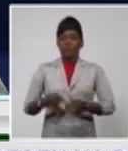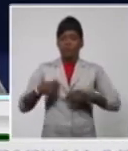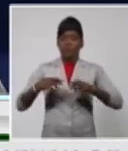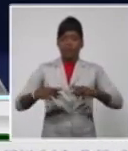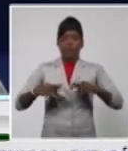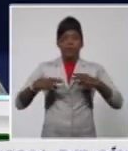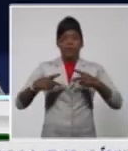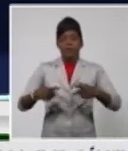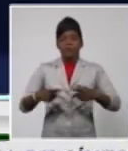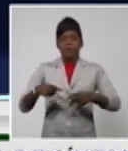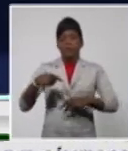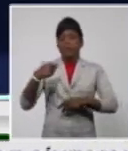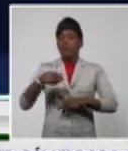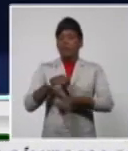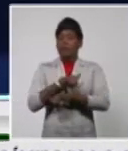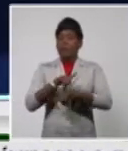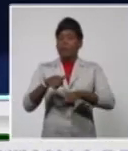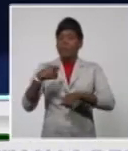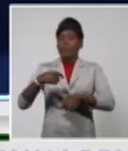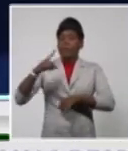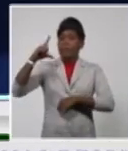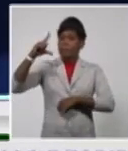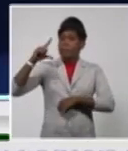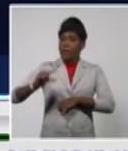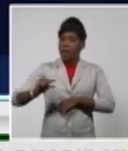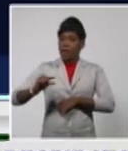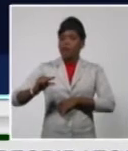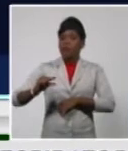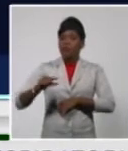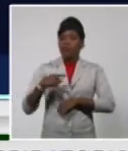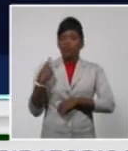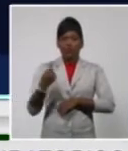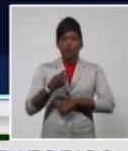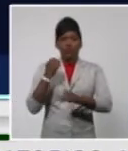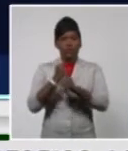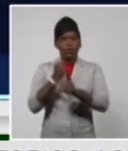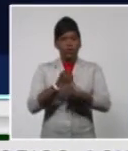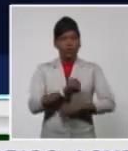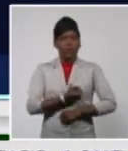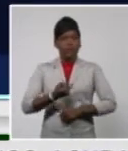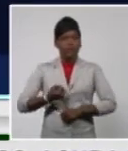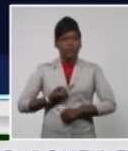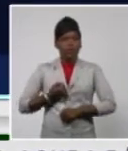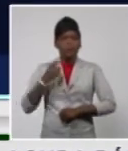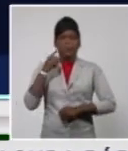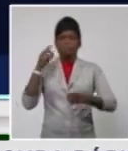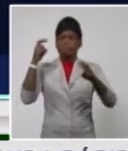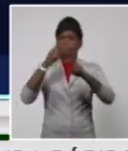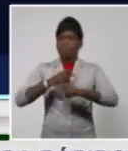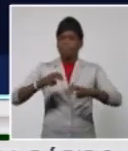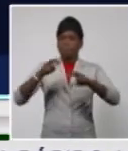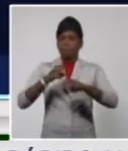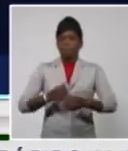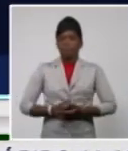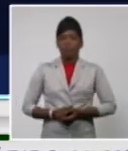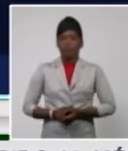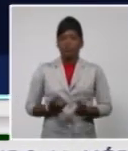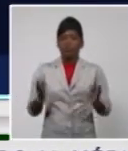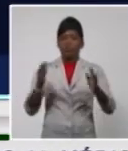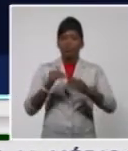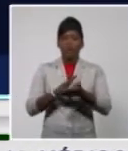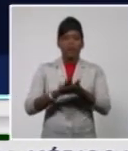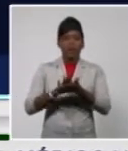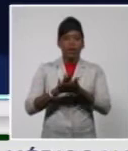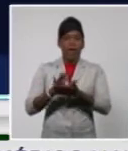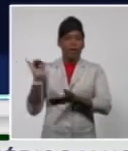at the moment of the test, what represents the 58.9% of all confirmed cases in Cuba up to date.